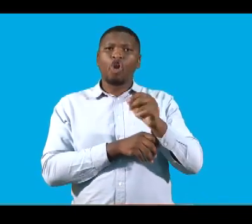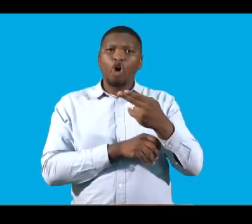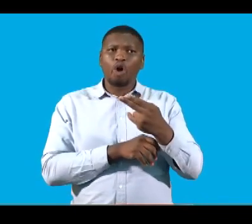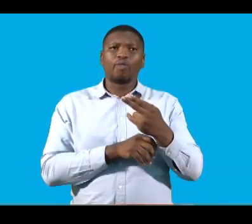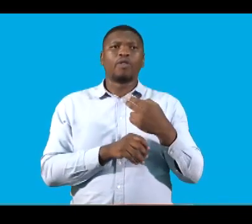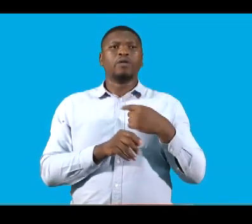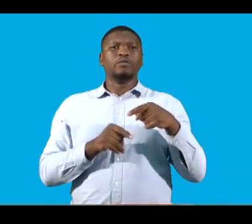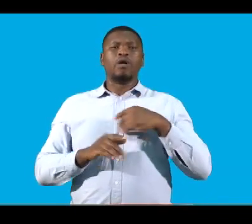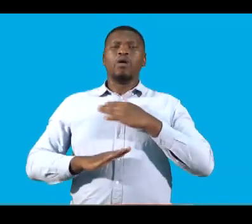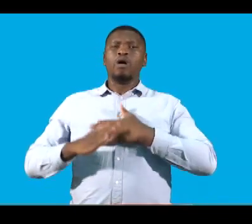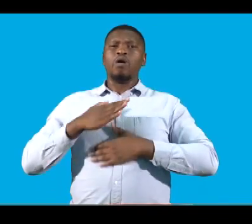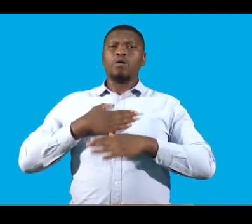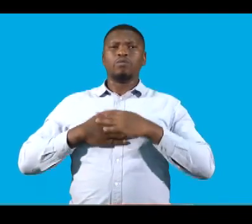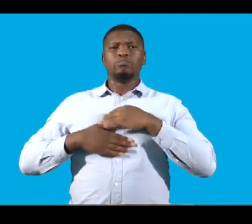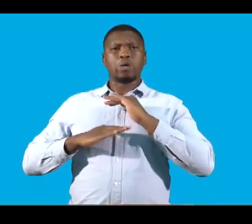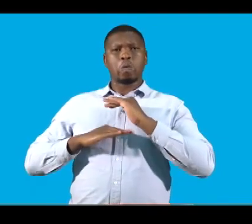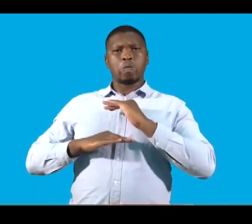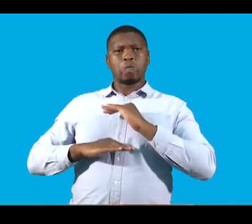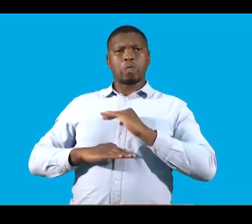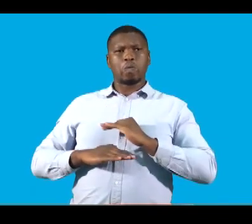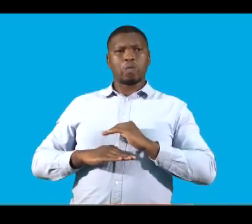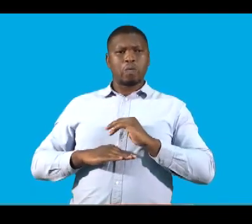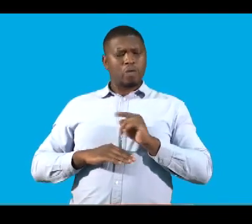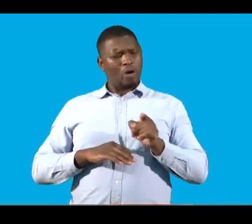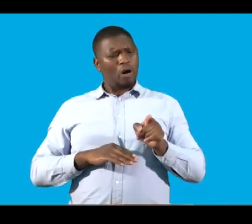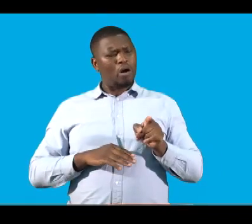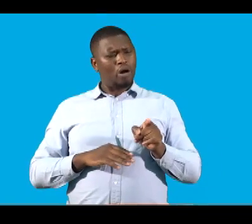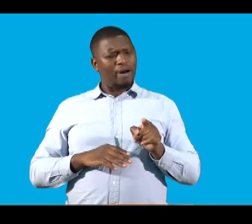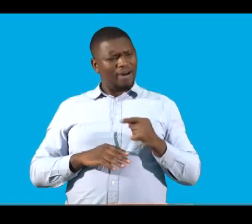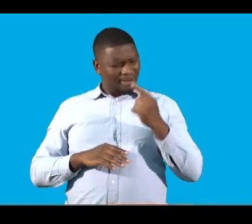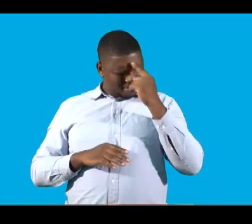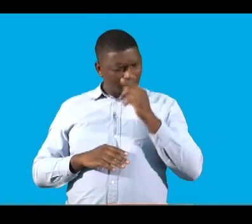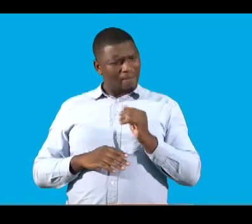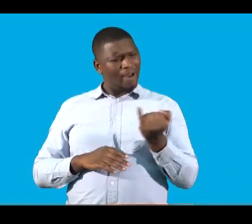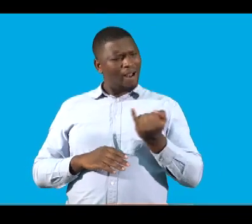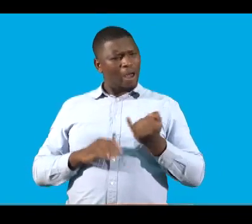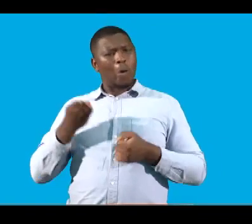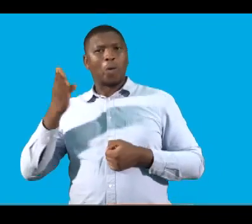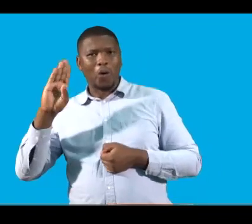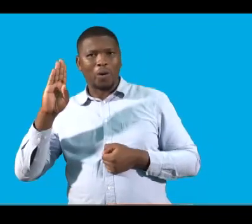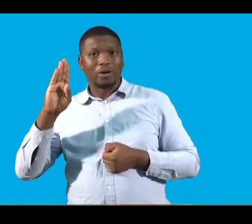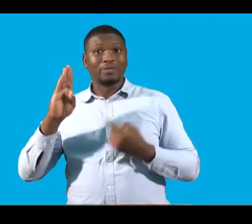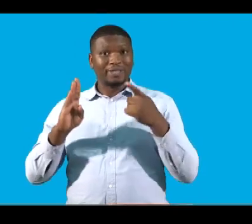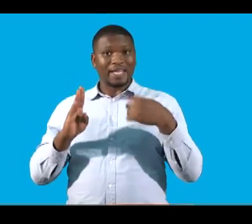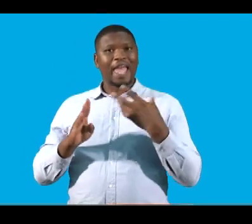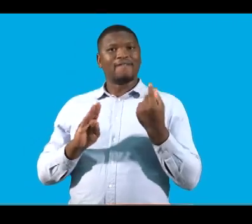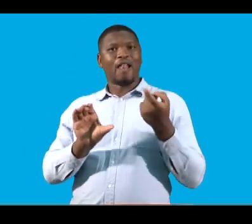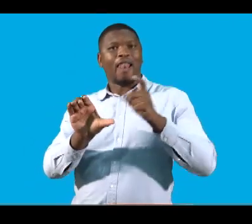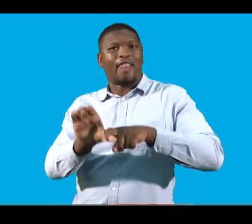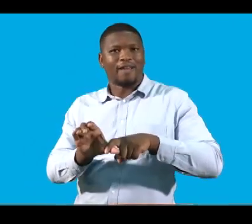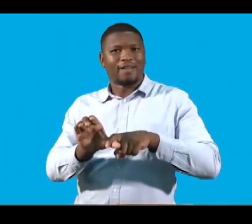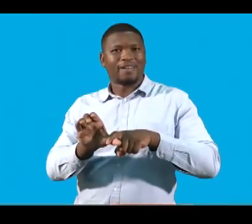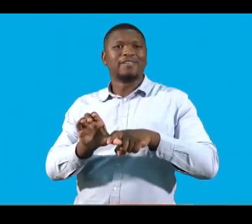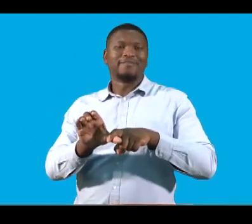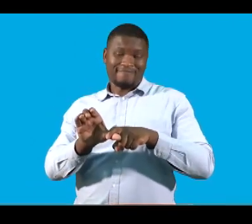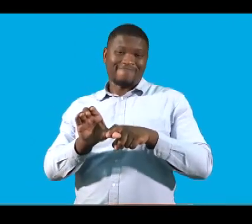he describes the sloth's soothing and spiritually calming nature as reminding him of God. And now we've